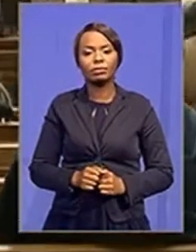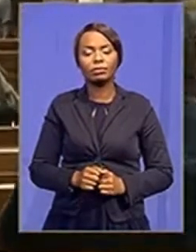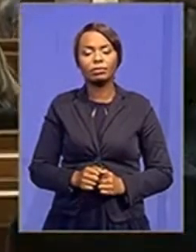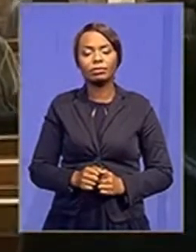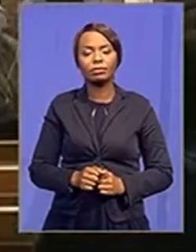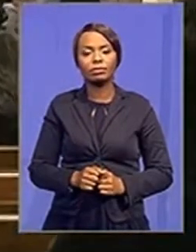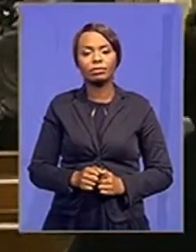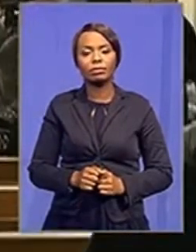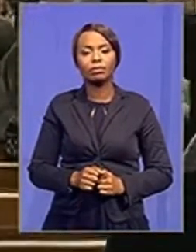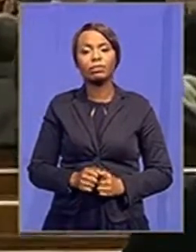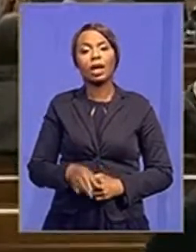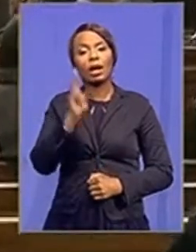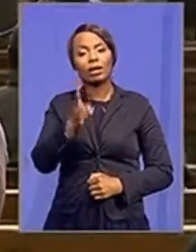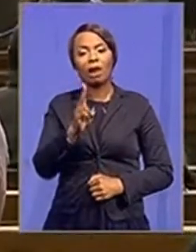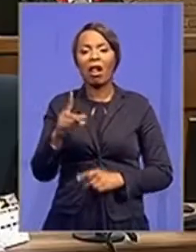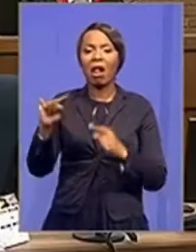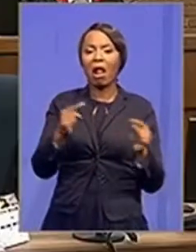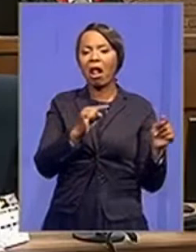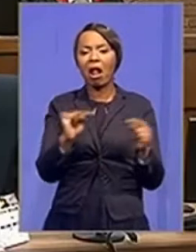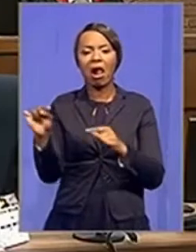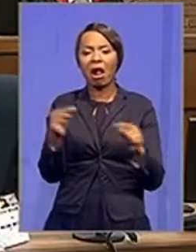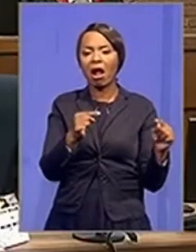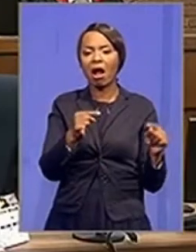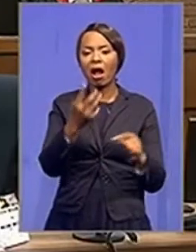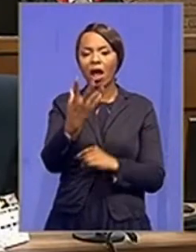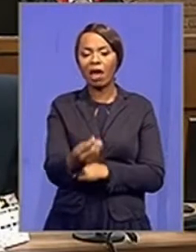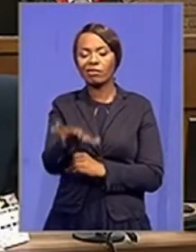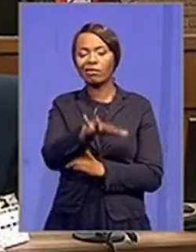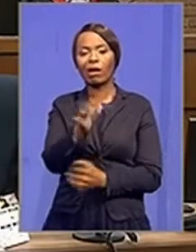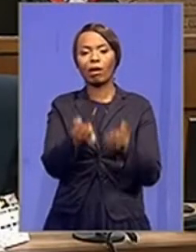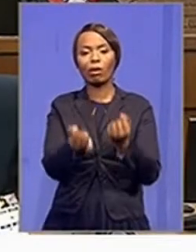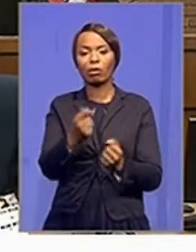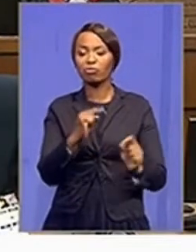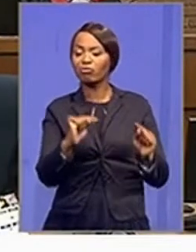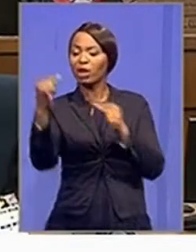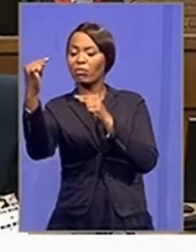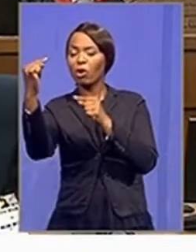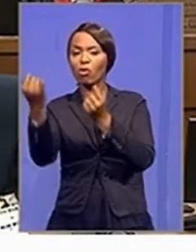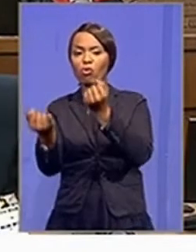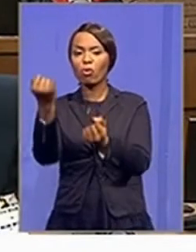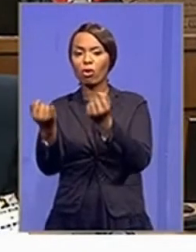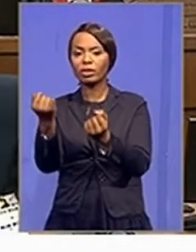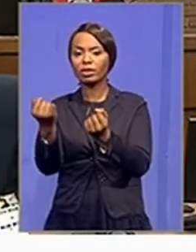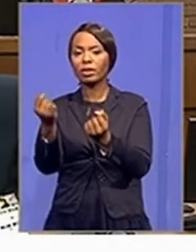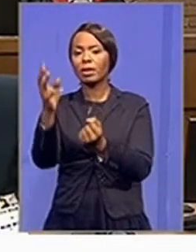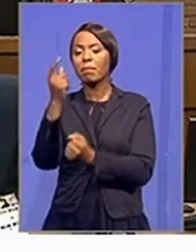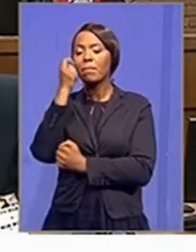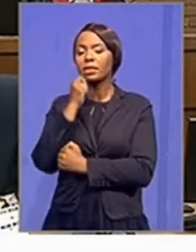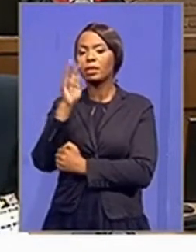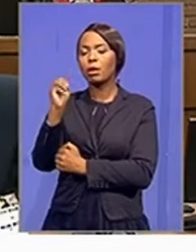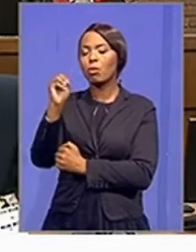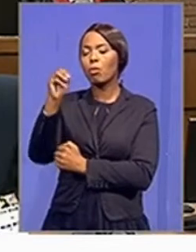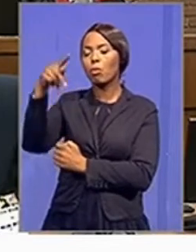go ile go a runya kgakgauthano. If I'm on my feet arguing with the court, Mr. Mpofu should sit.